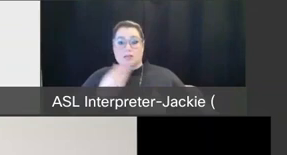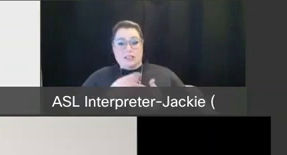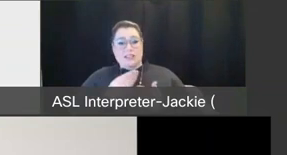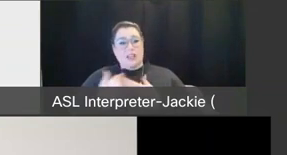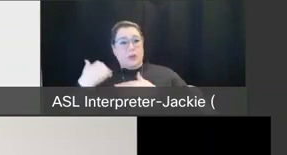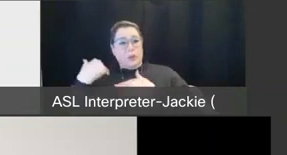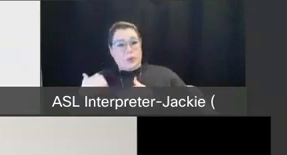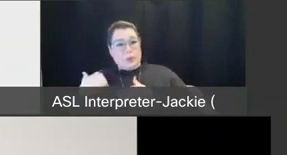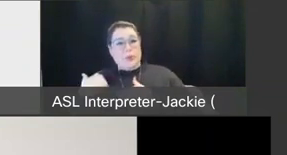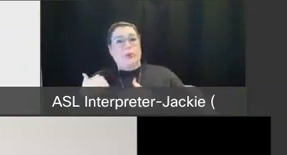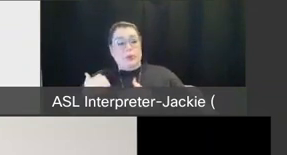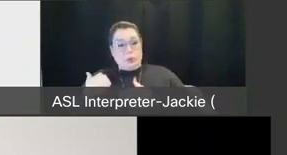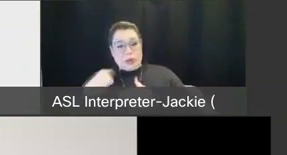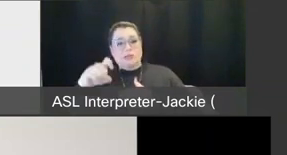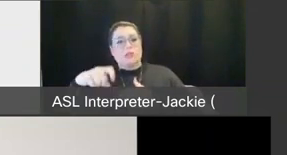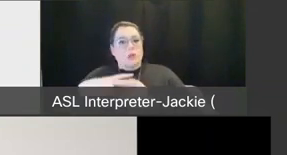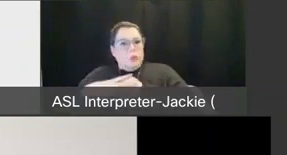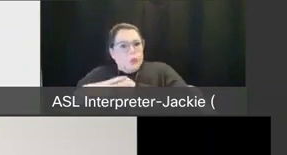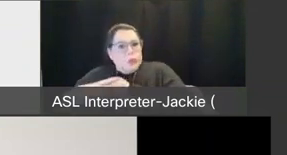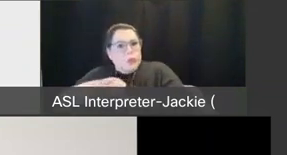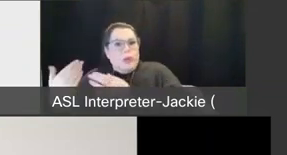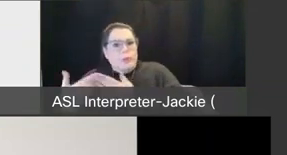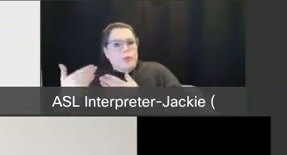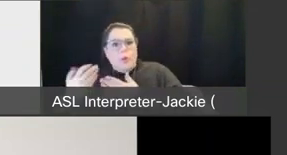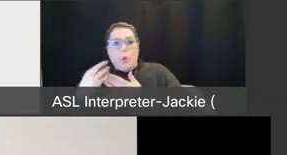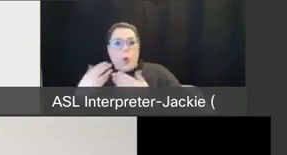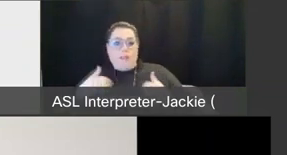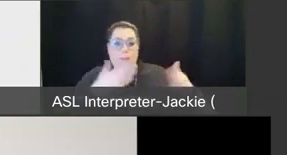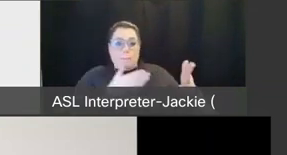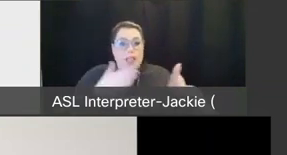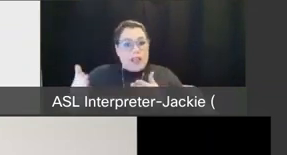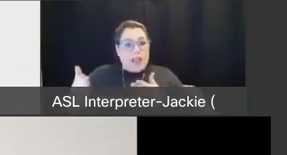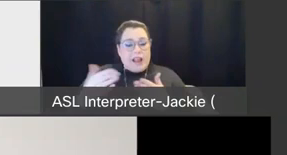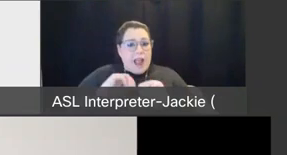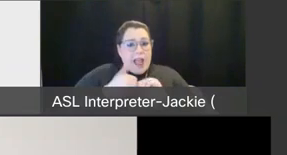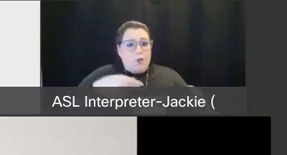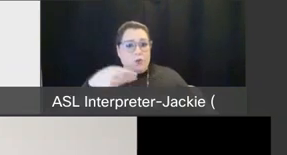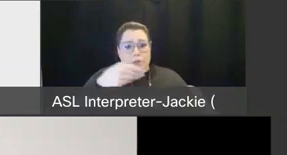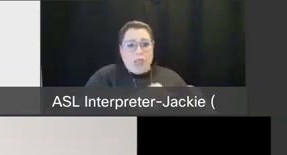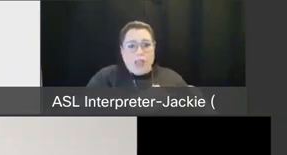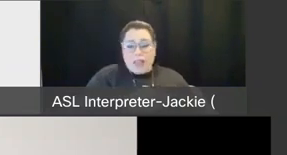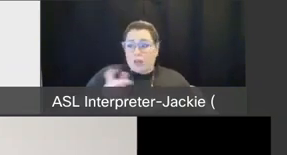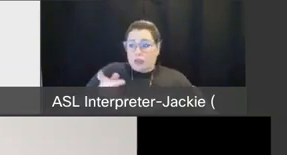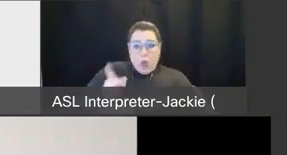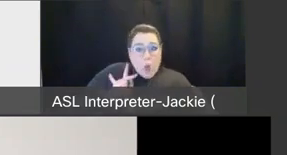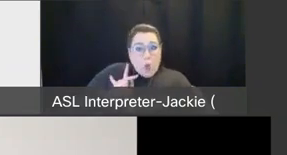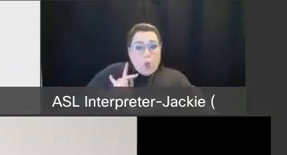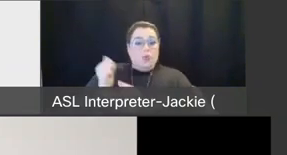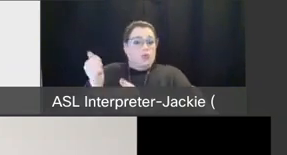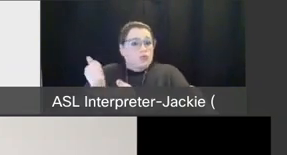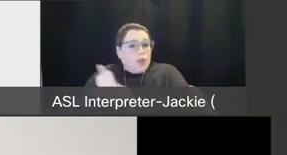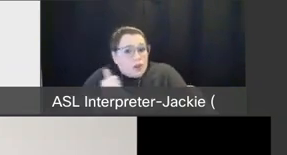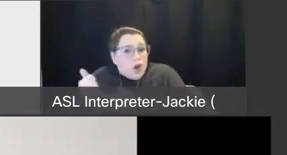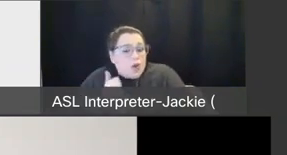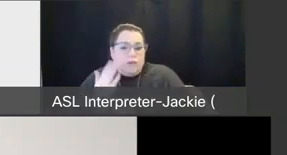that money saved up or have a plan to pay for it, whether it's a loan or if it's, credit cards, which I know